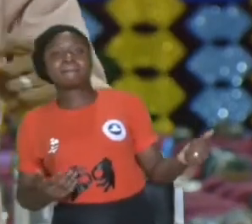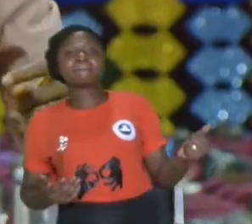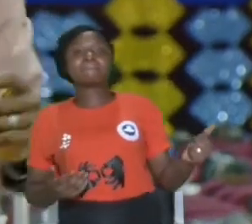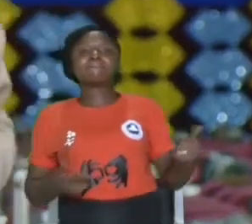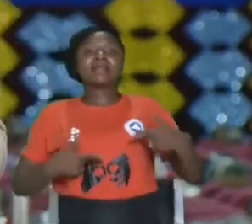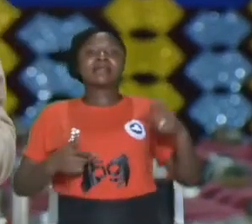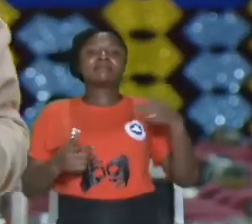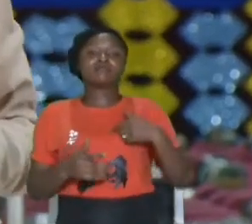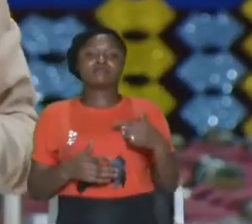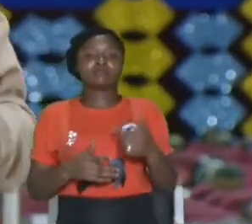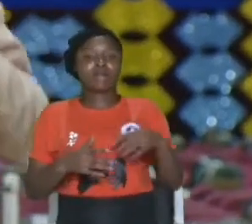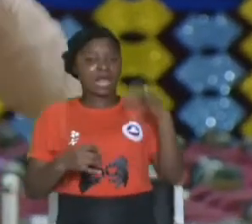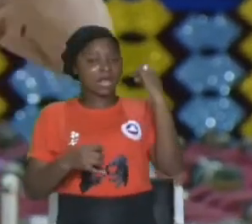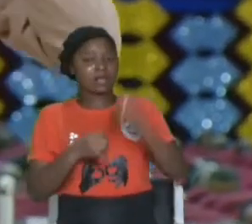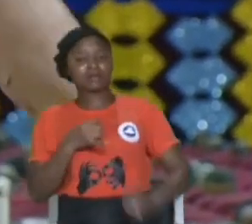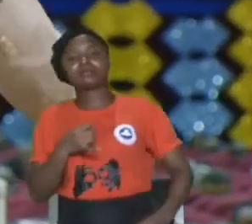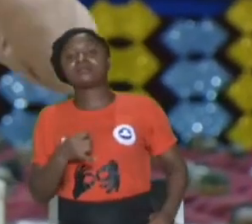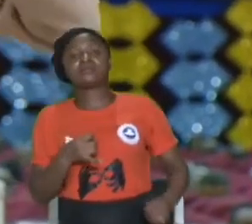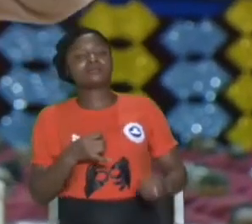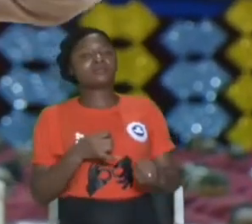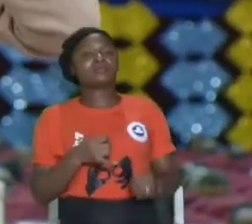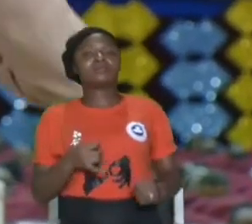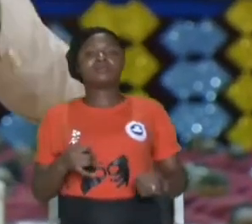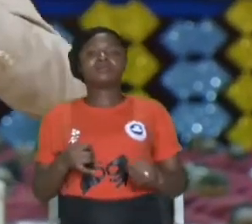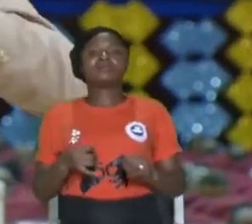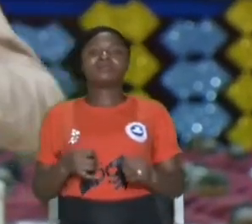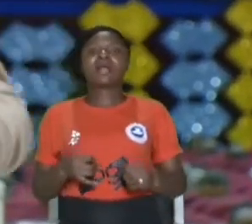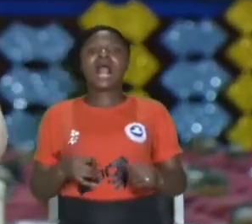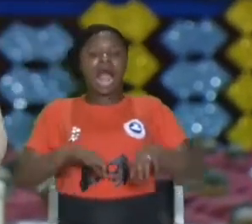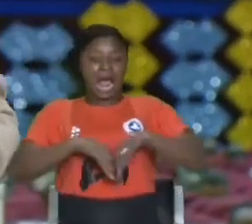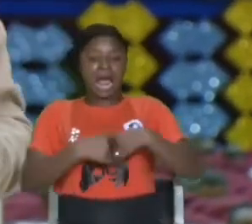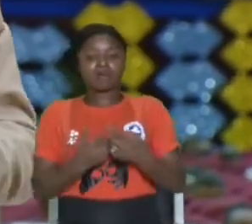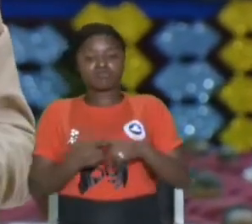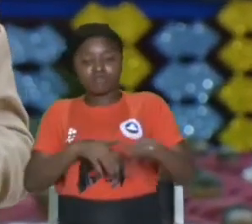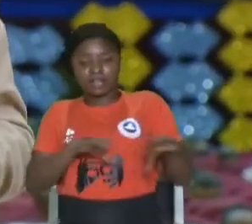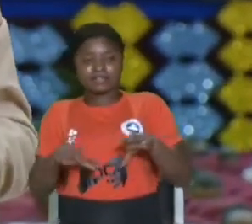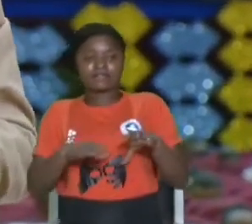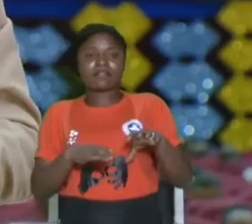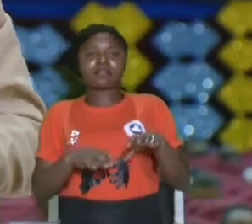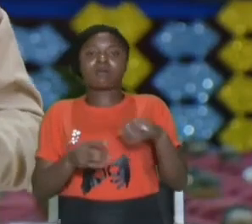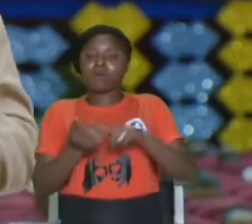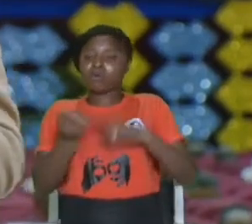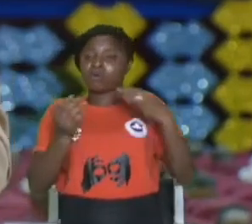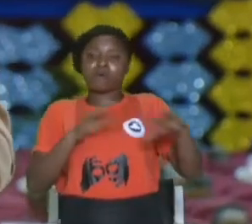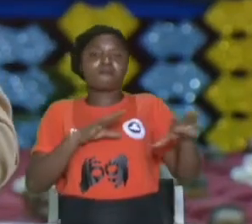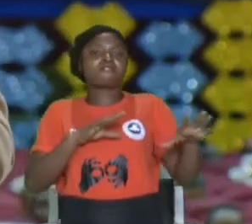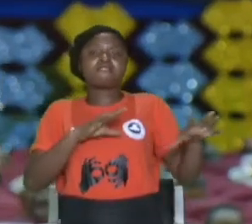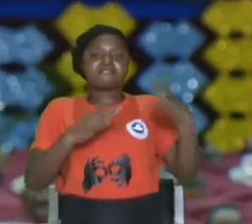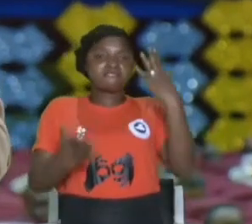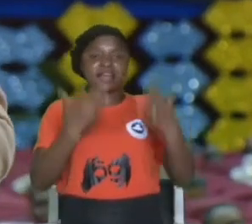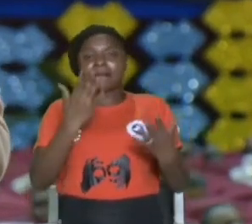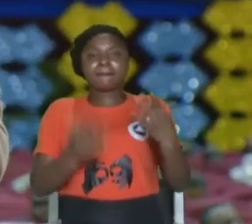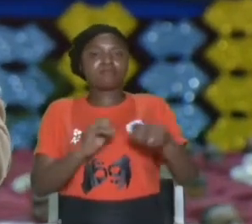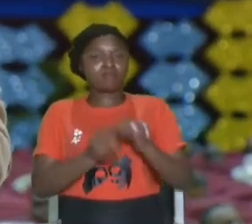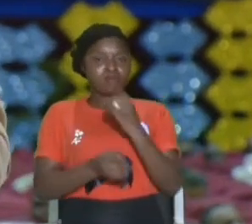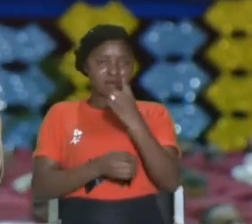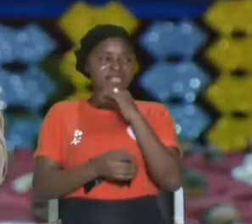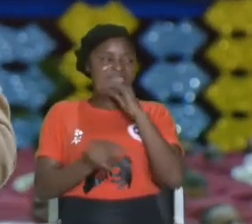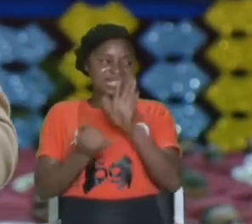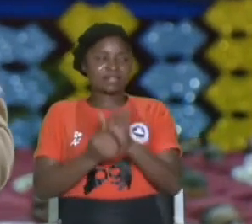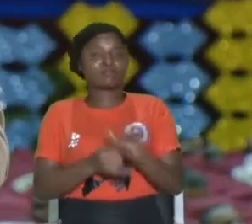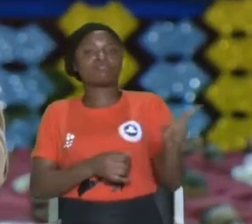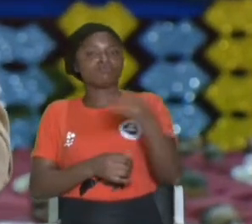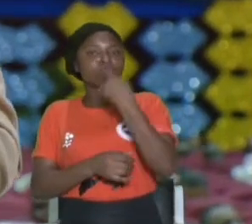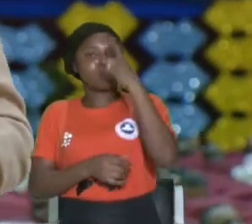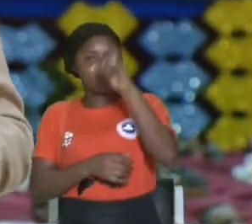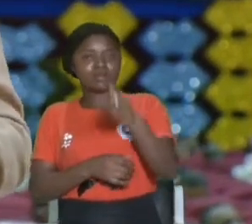Let me conclude. How to activate the rod of fire? Number one is that you